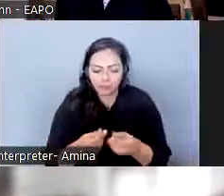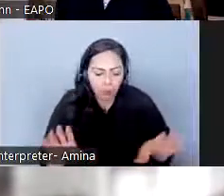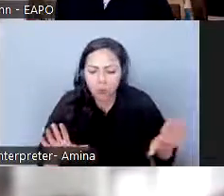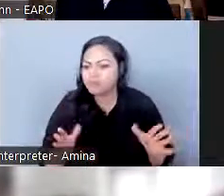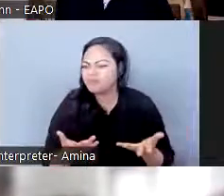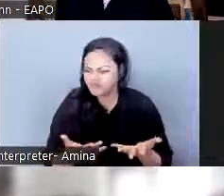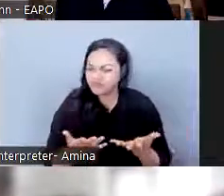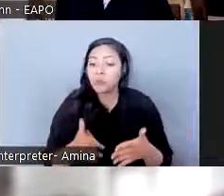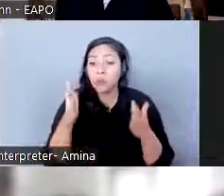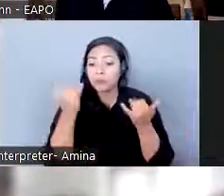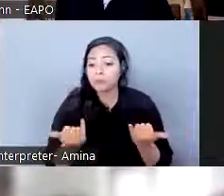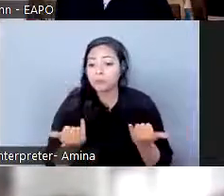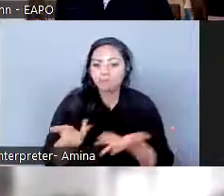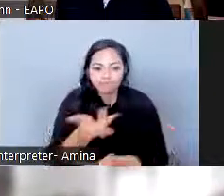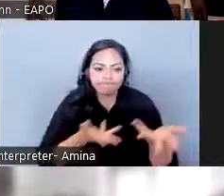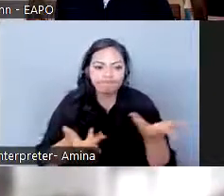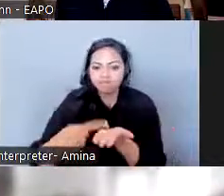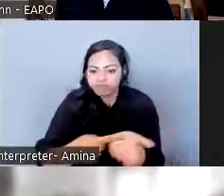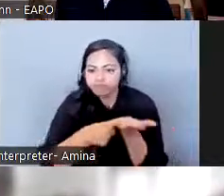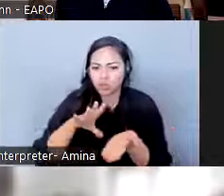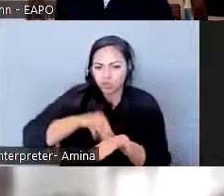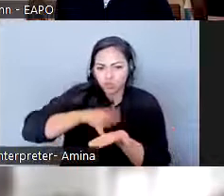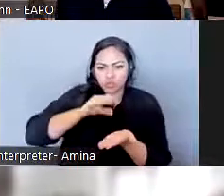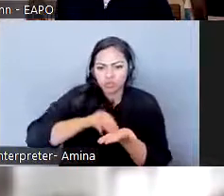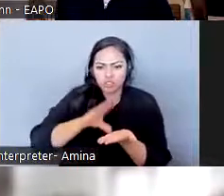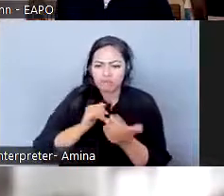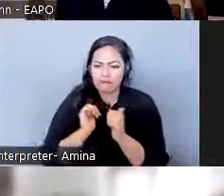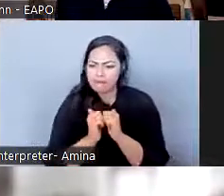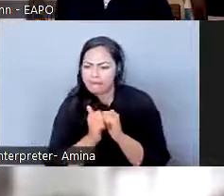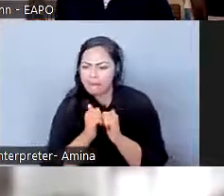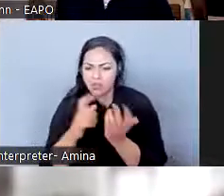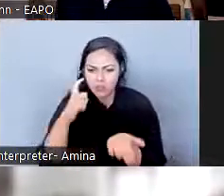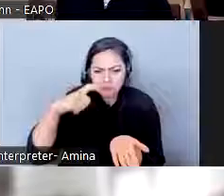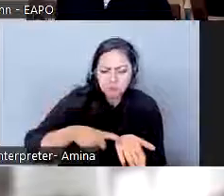today to learn more tips of the different frauds that are happening.